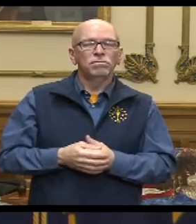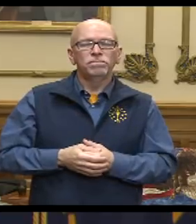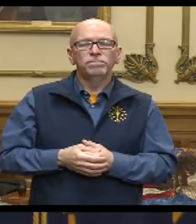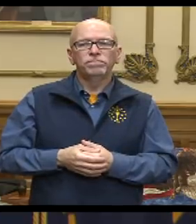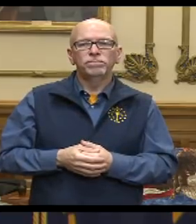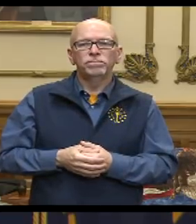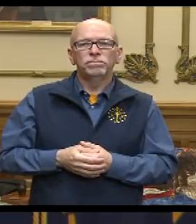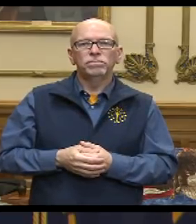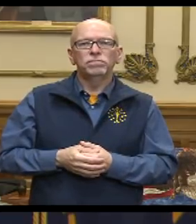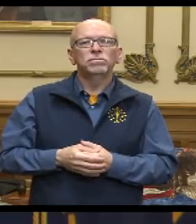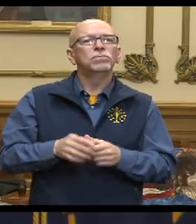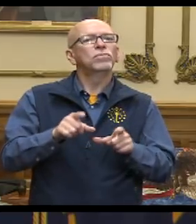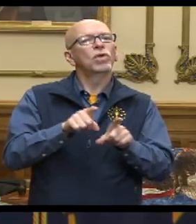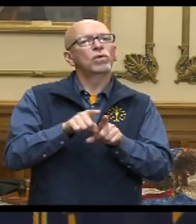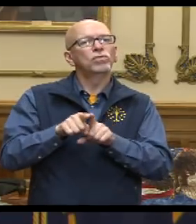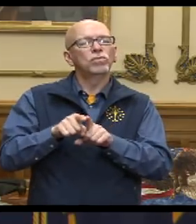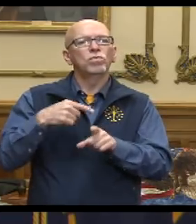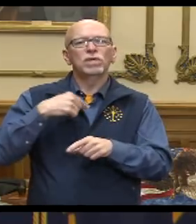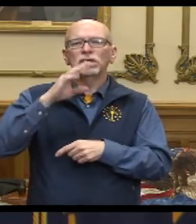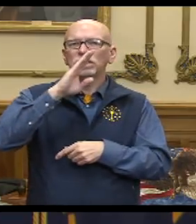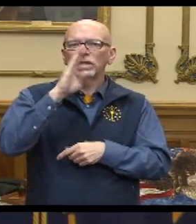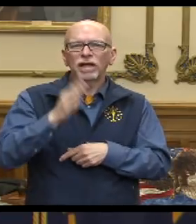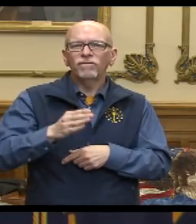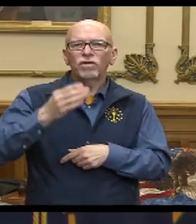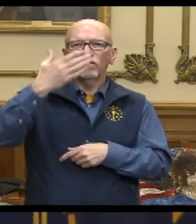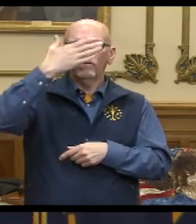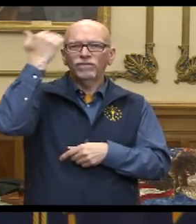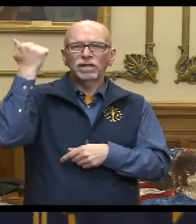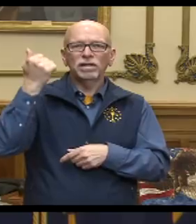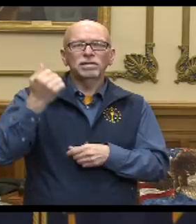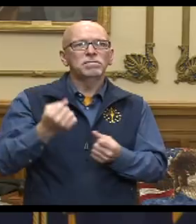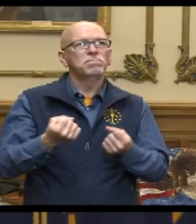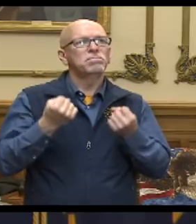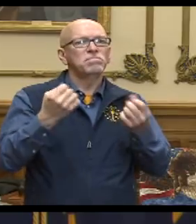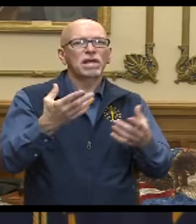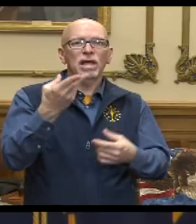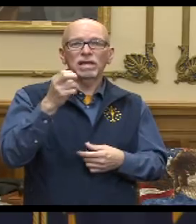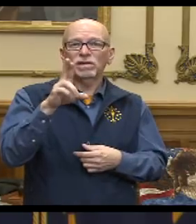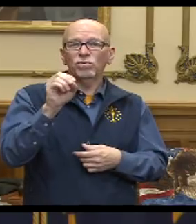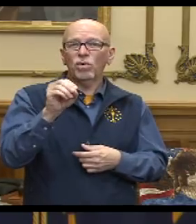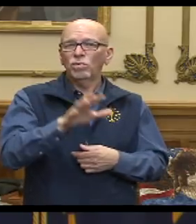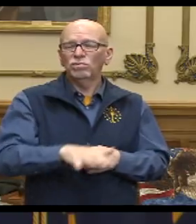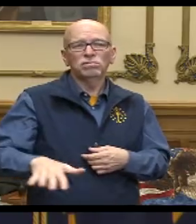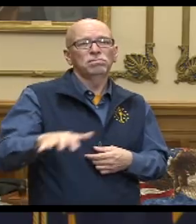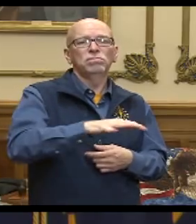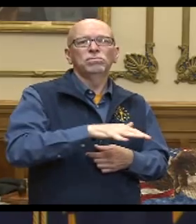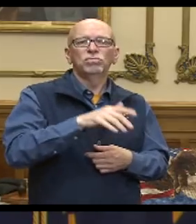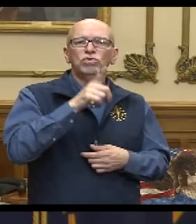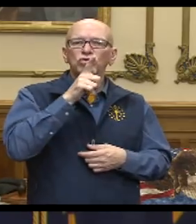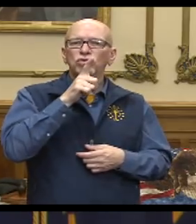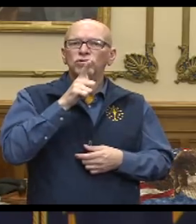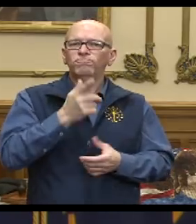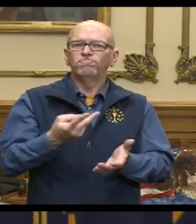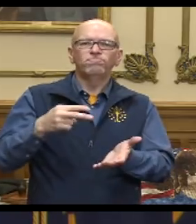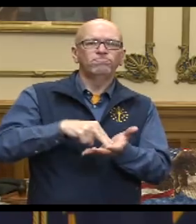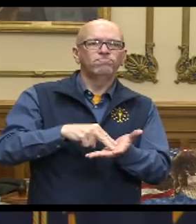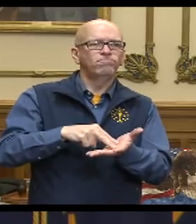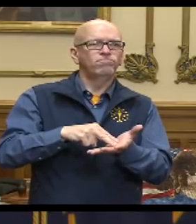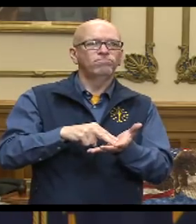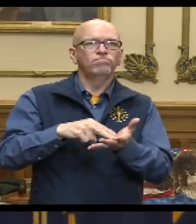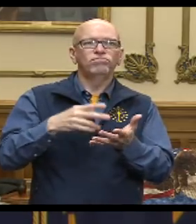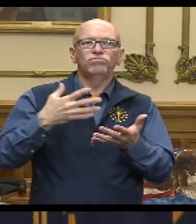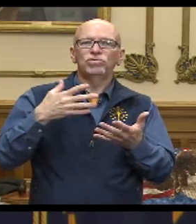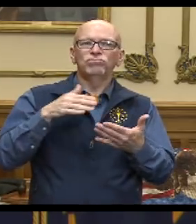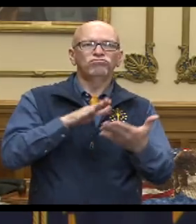We will also never forget the countless heroes who have answered this call during